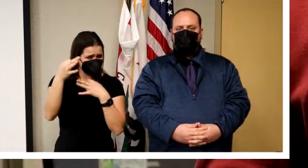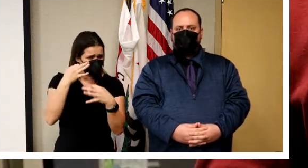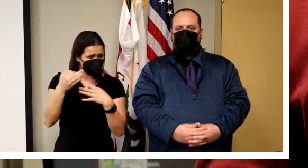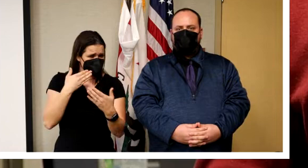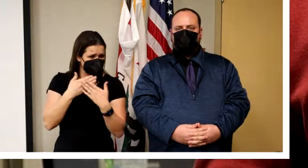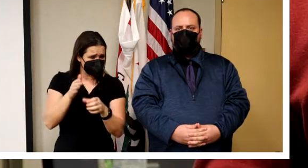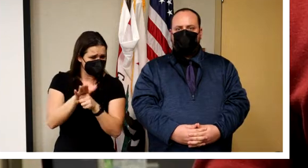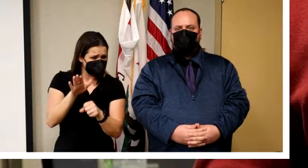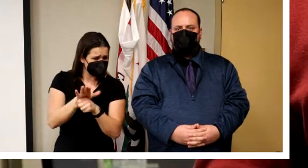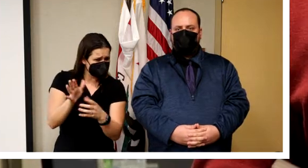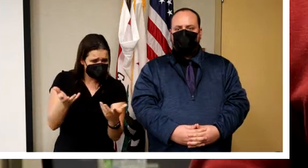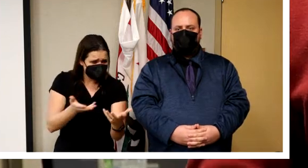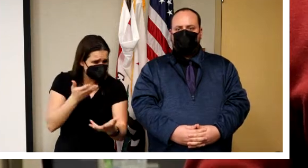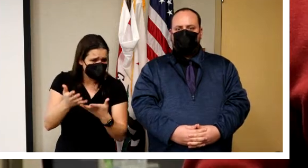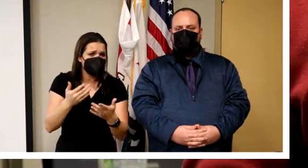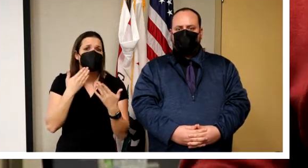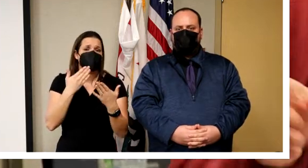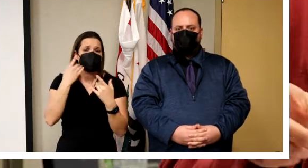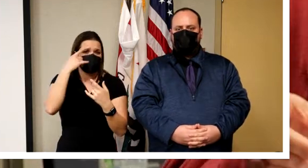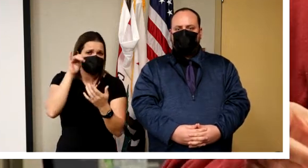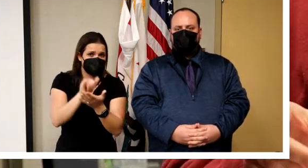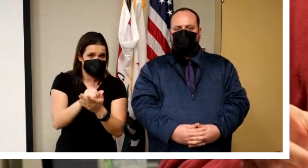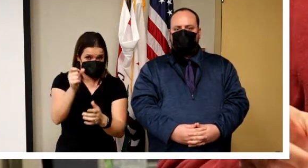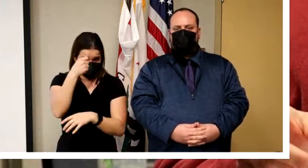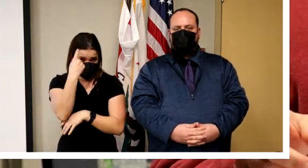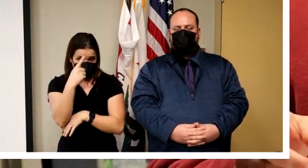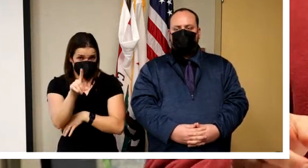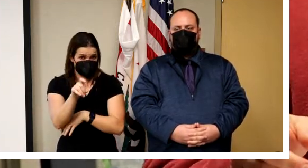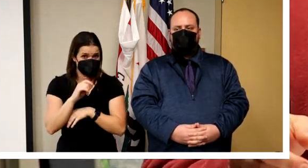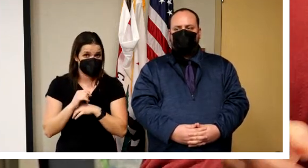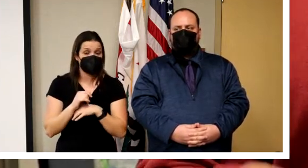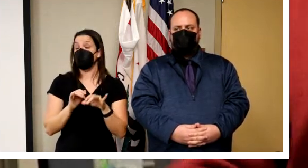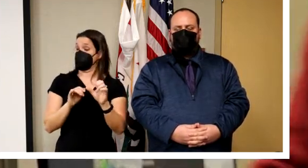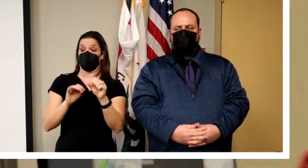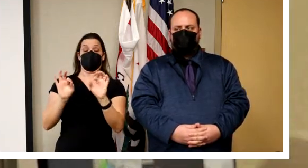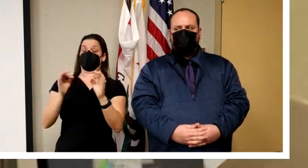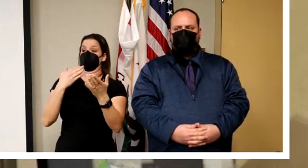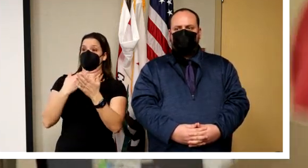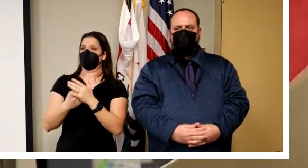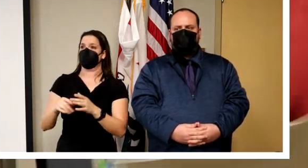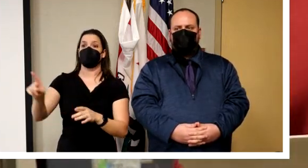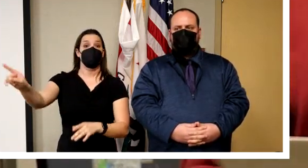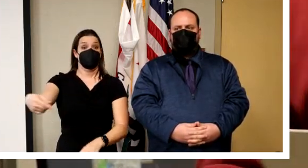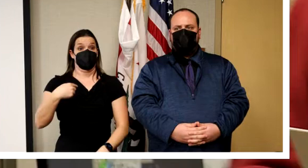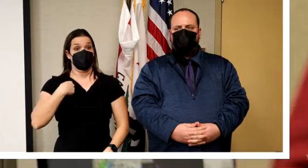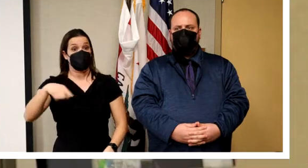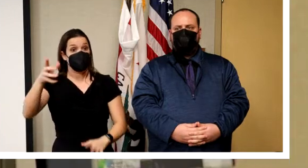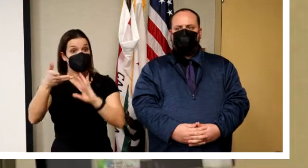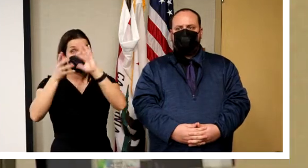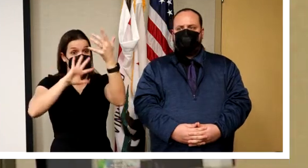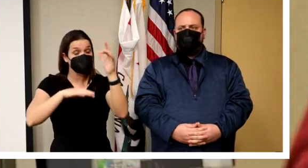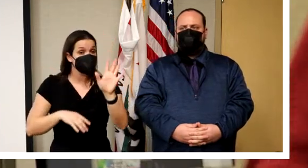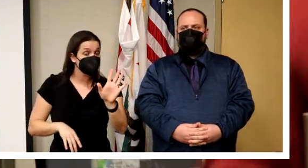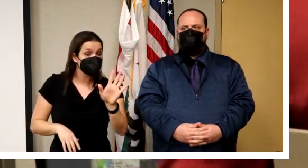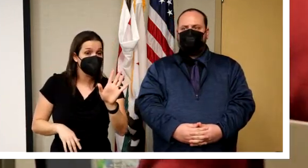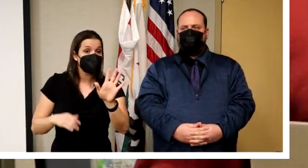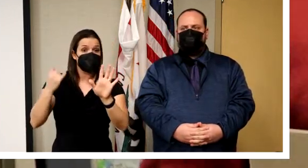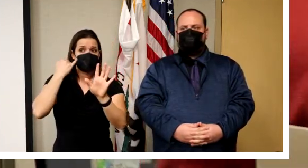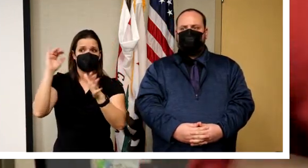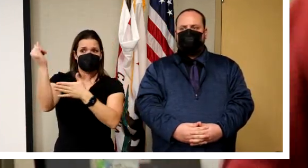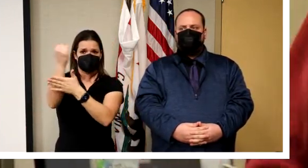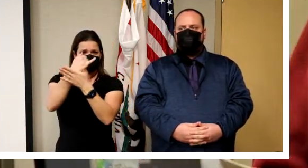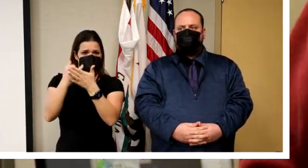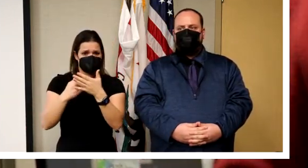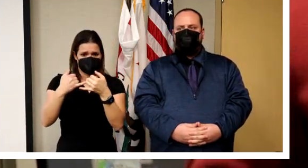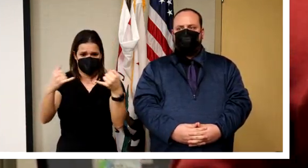good question. I'm thankful for that. Did that make sense? Yeah. Okay, great. I'm a little confused. Okay. I mean, if you're drawing